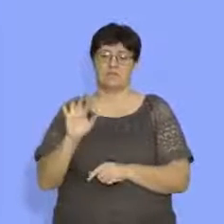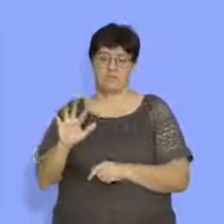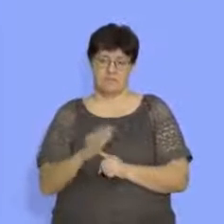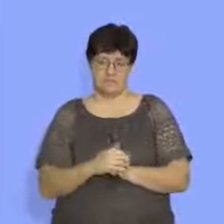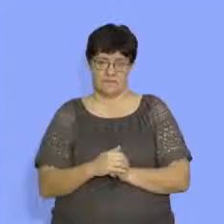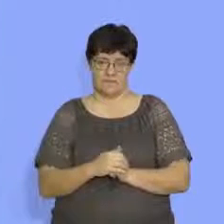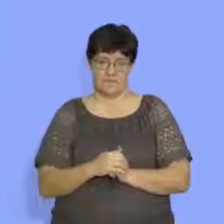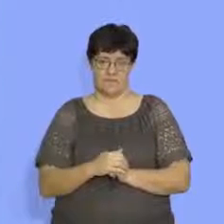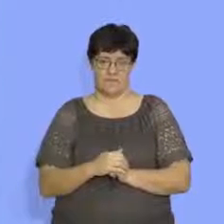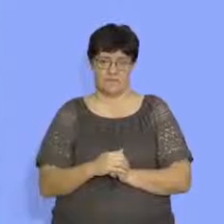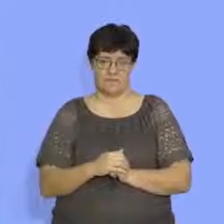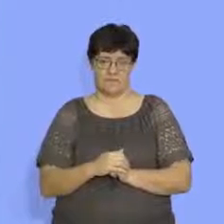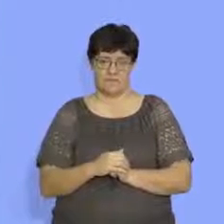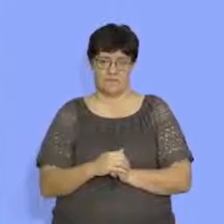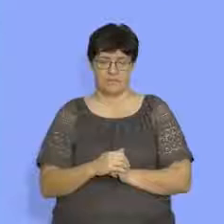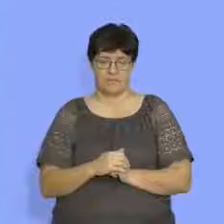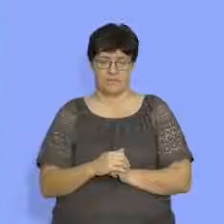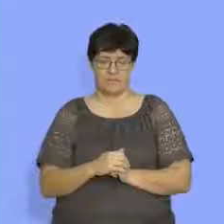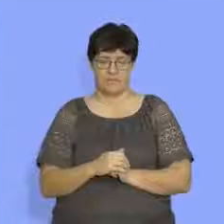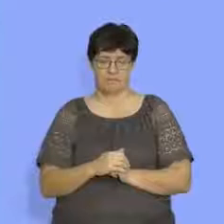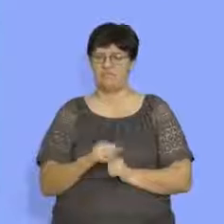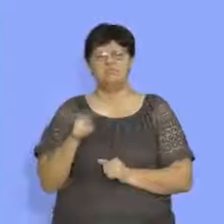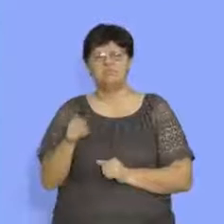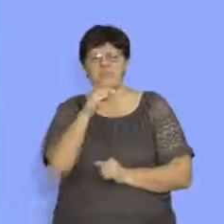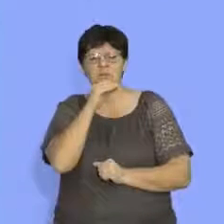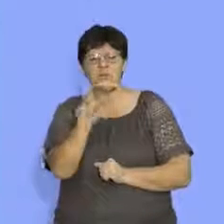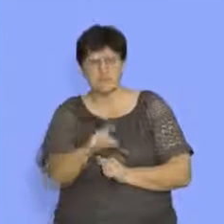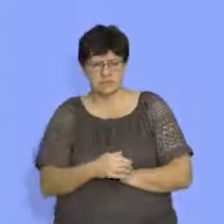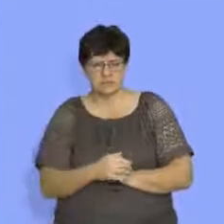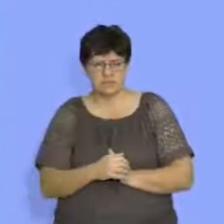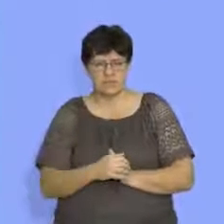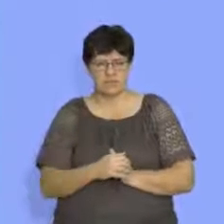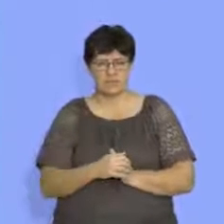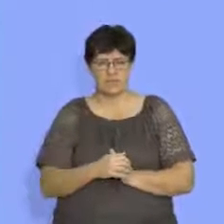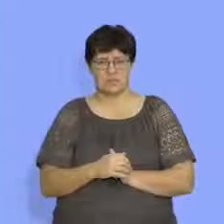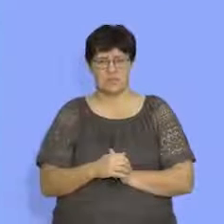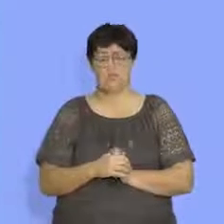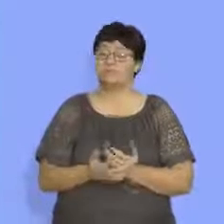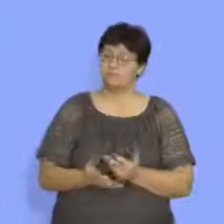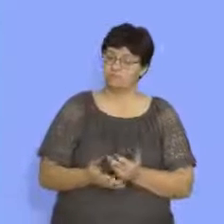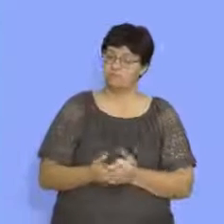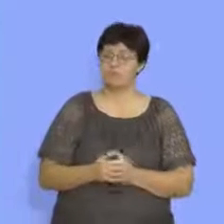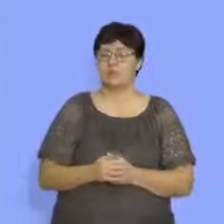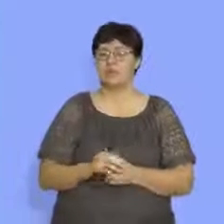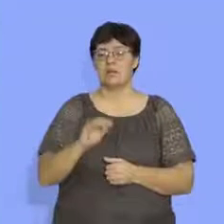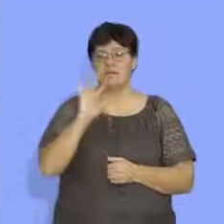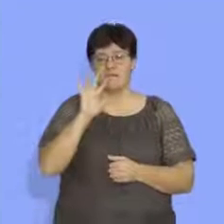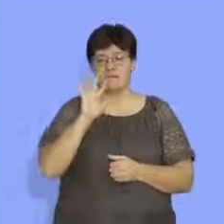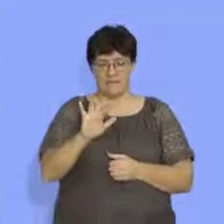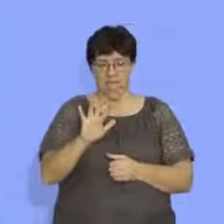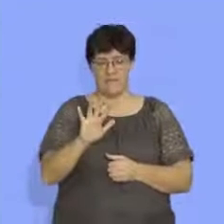means that I have y is equals to 5. What does this mean? It means that I